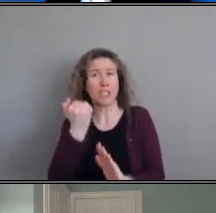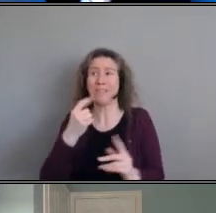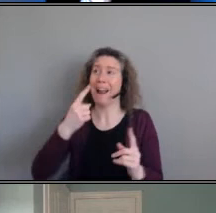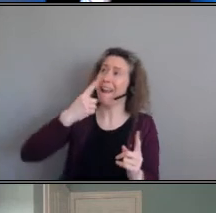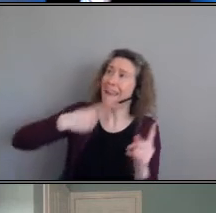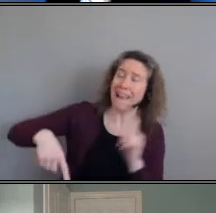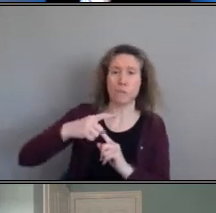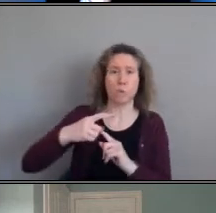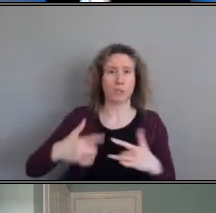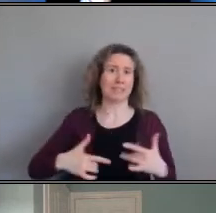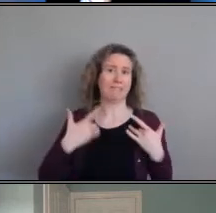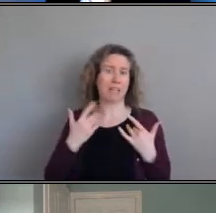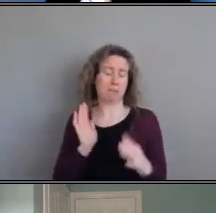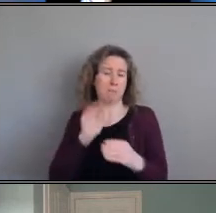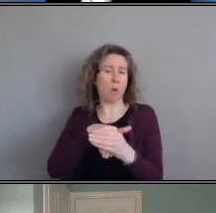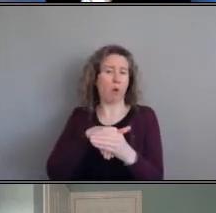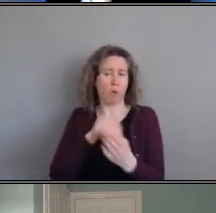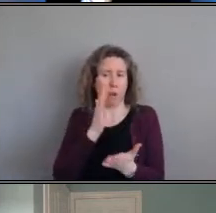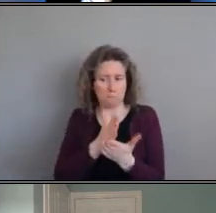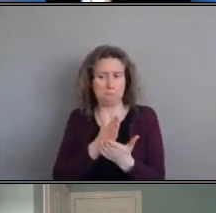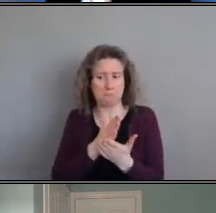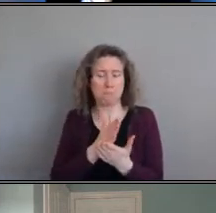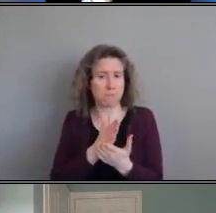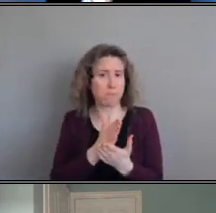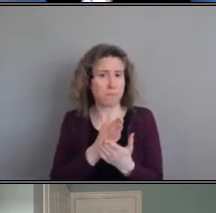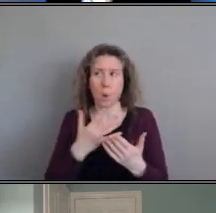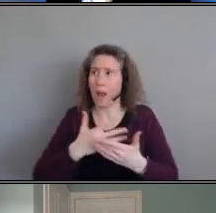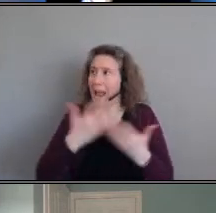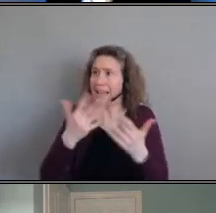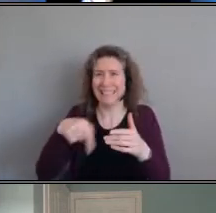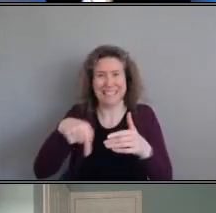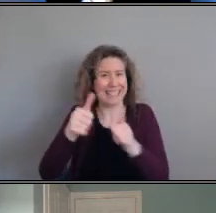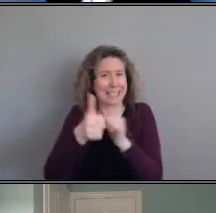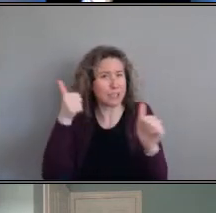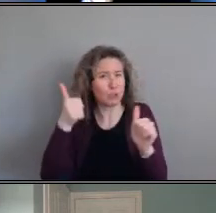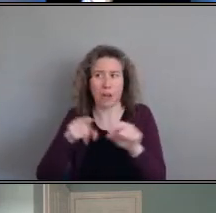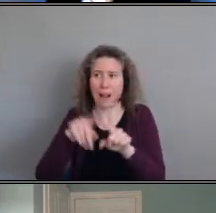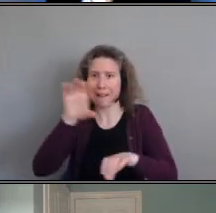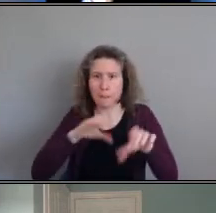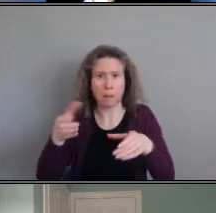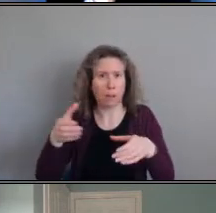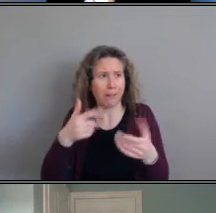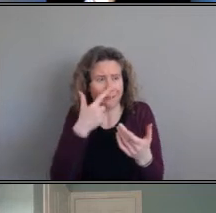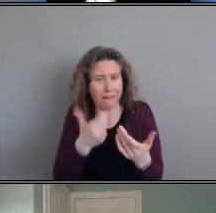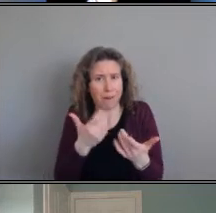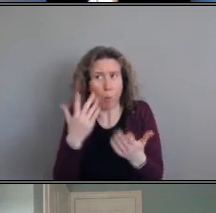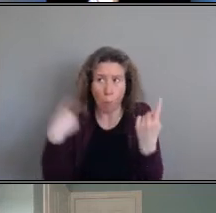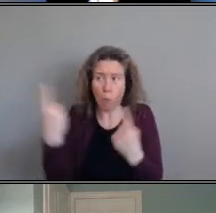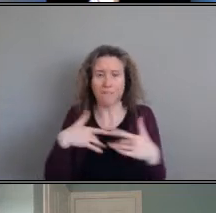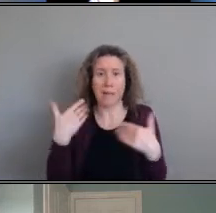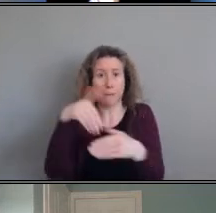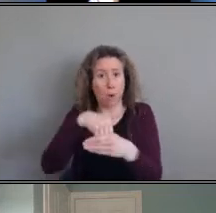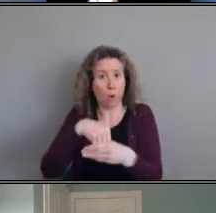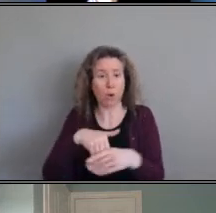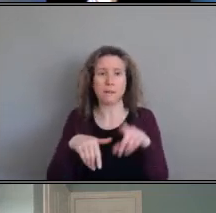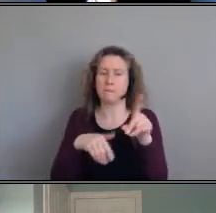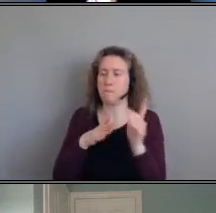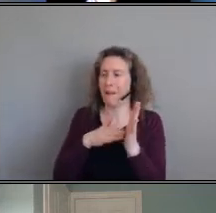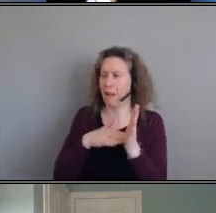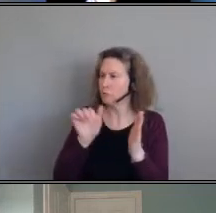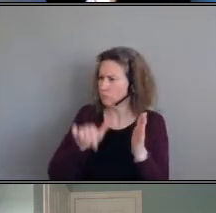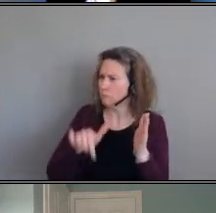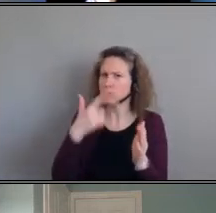everybody will always find somewhere they belong within an industry like the chemical sciences? Oh, absolutely. I think